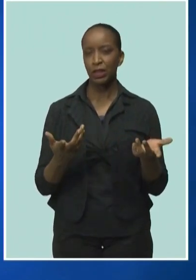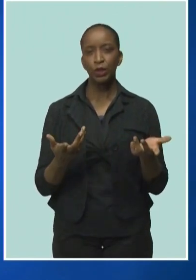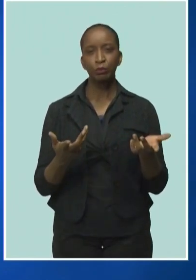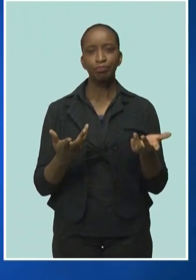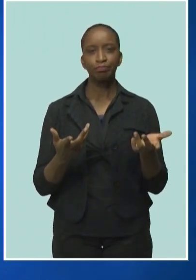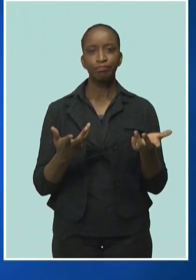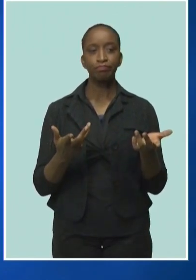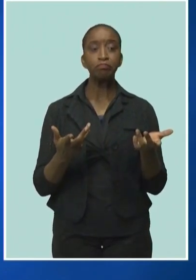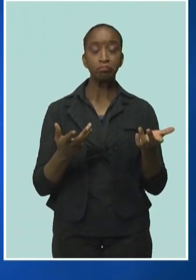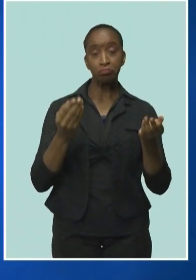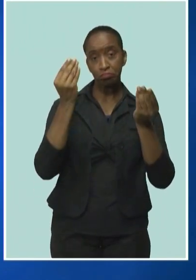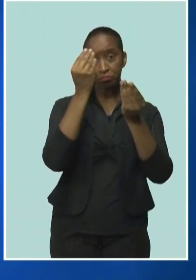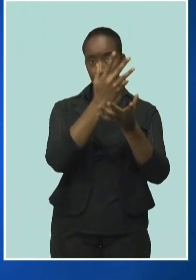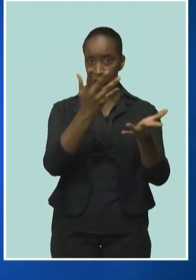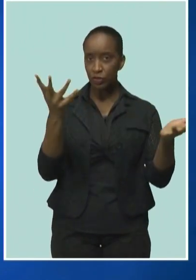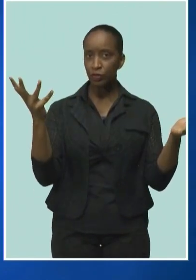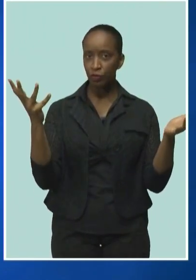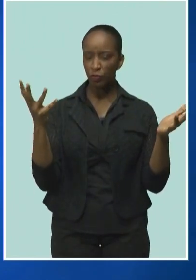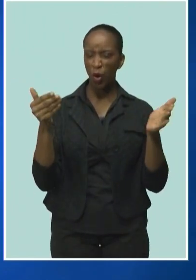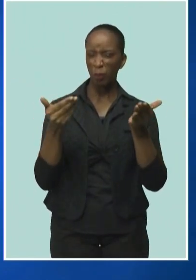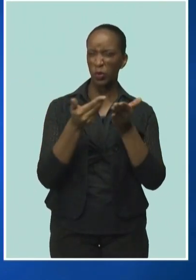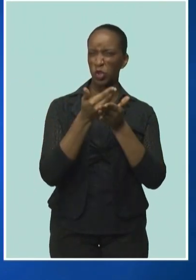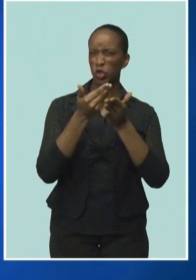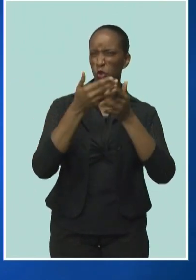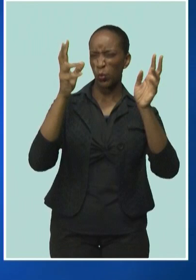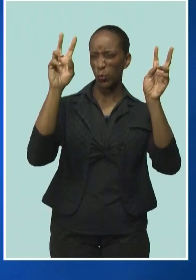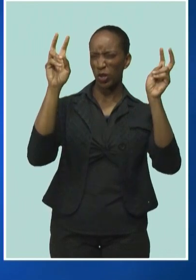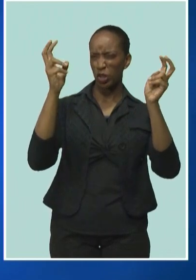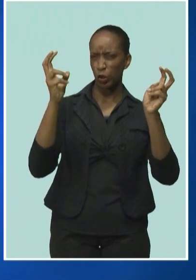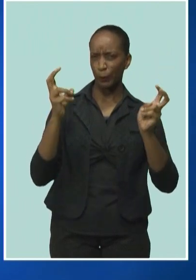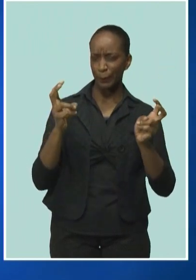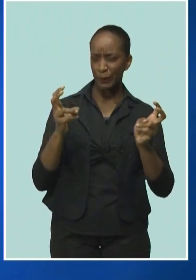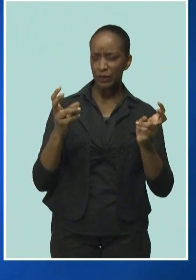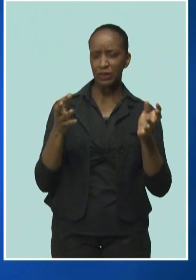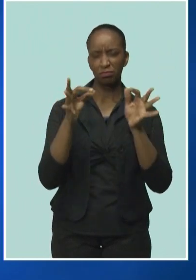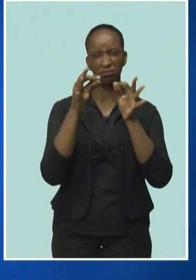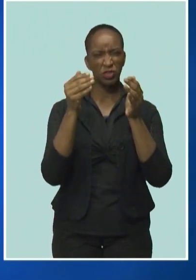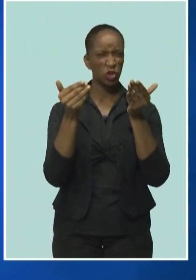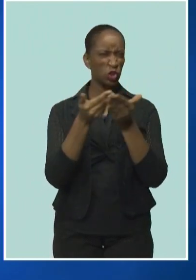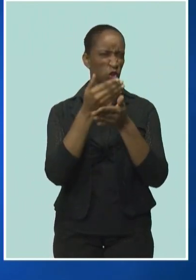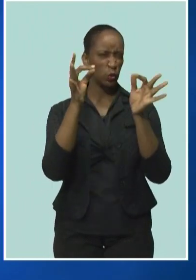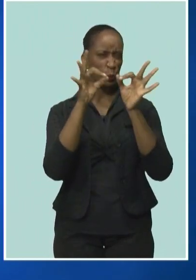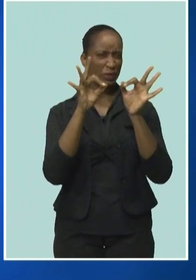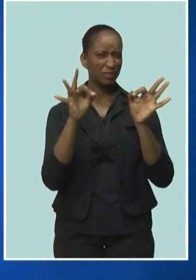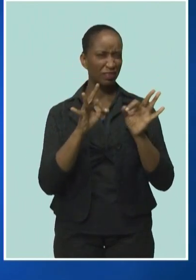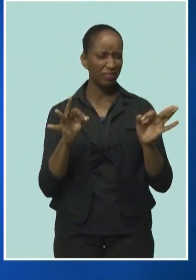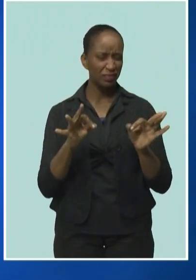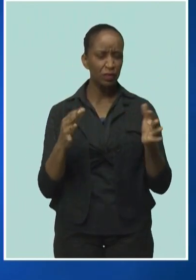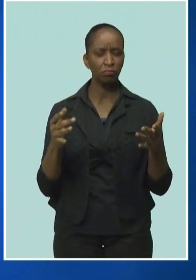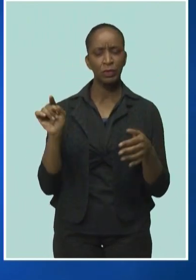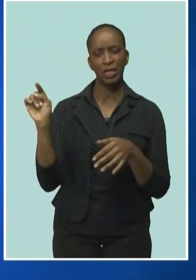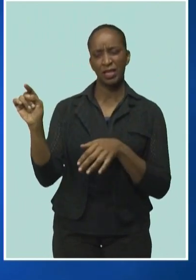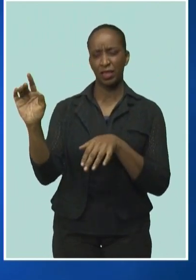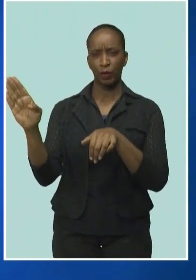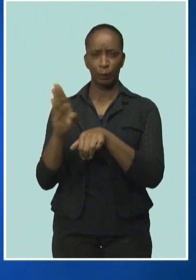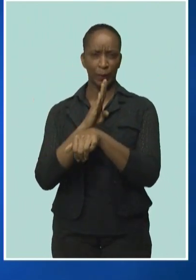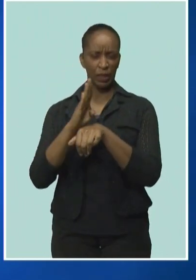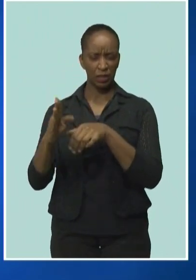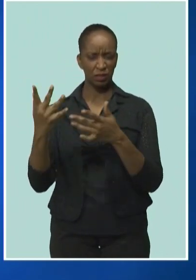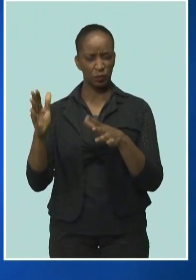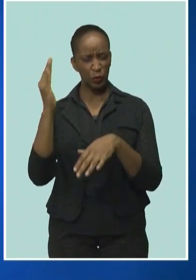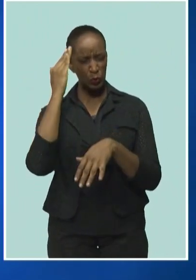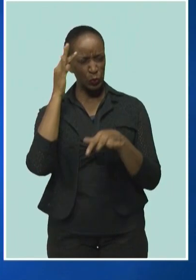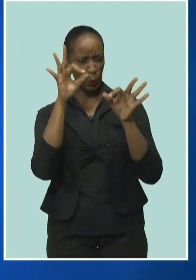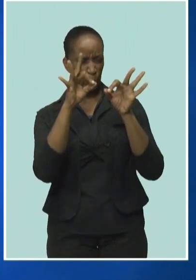all shared with the public, and these are concepts that are likely foreign to some of our corporate taxpayers. There are also